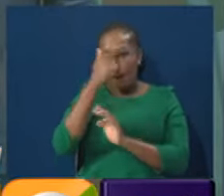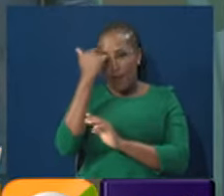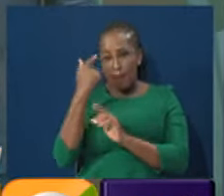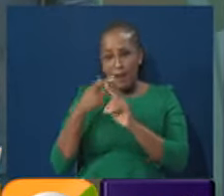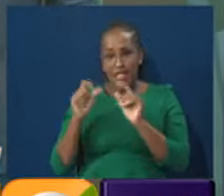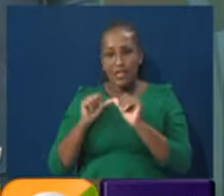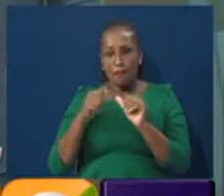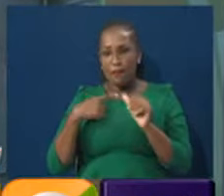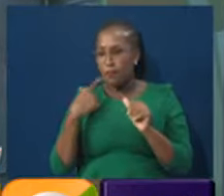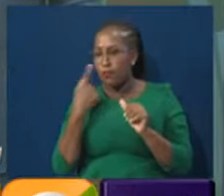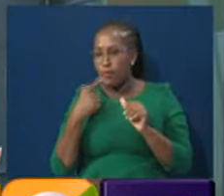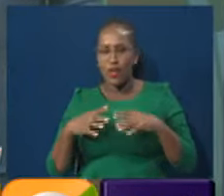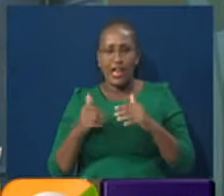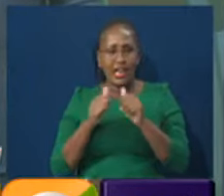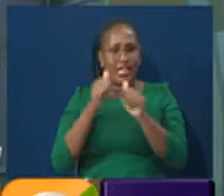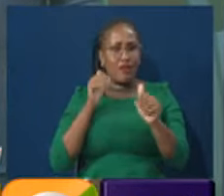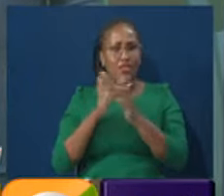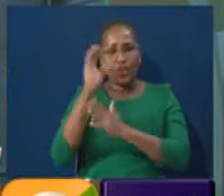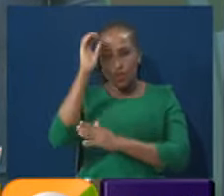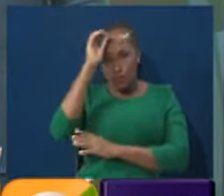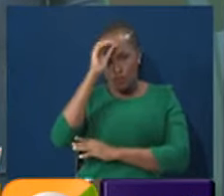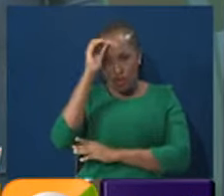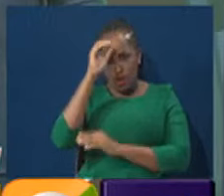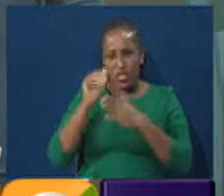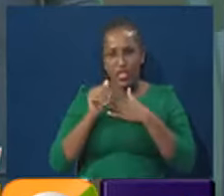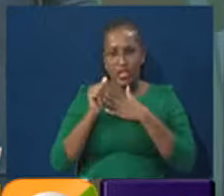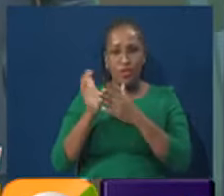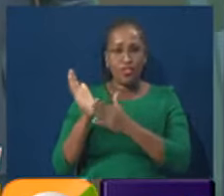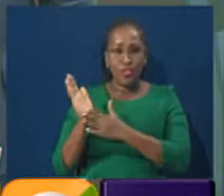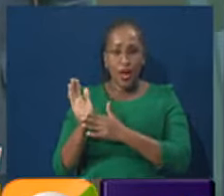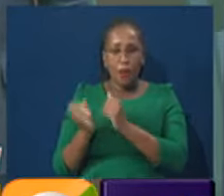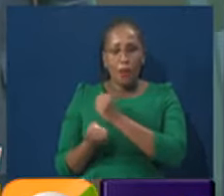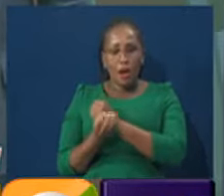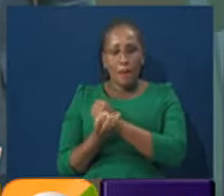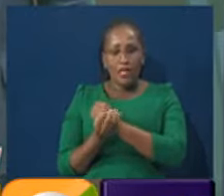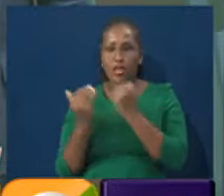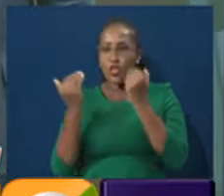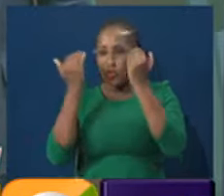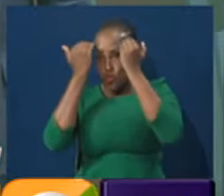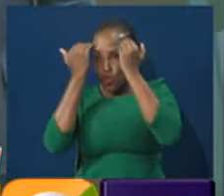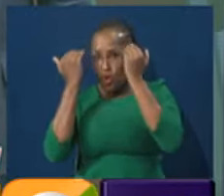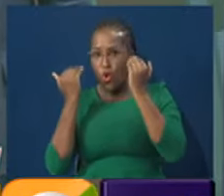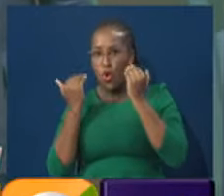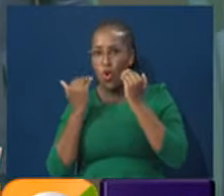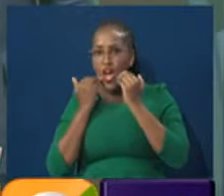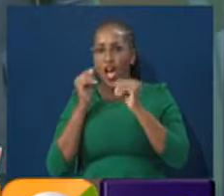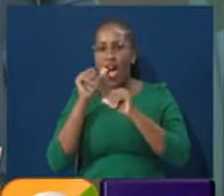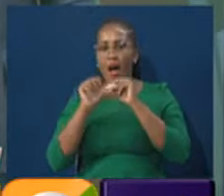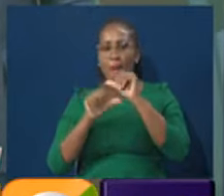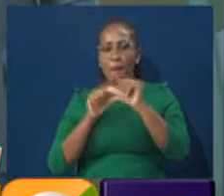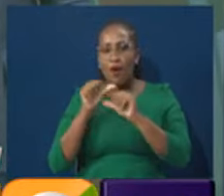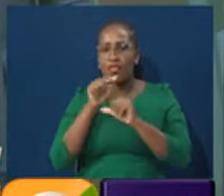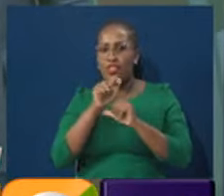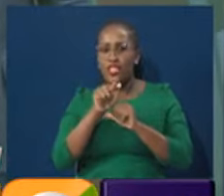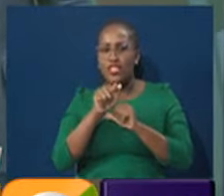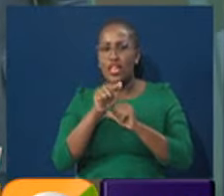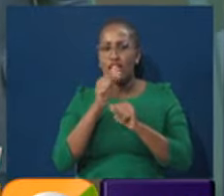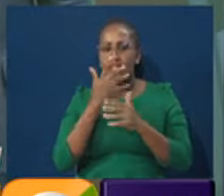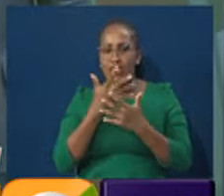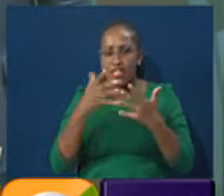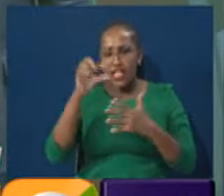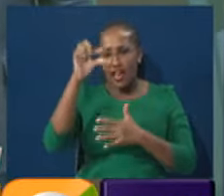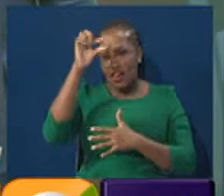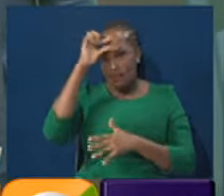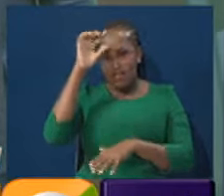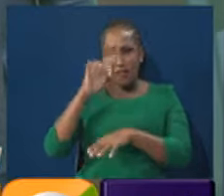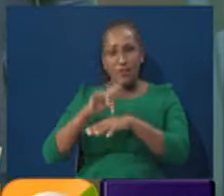ombi hili wakiongozwa na aliyekuwa mwanasheria mkuu Githu Muigai wameelezea mahakama kwamba ufadhili na utekelezaji wa shughuli za serikali utaathirika